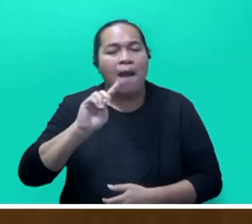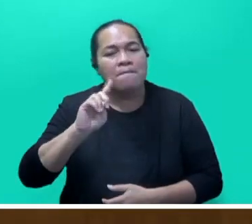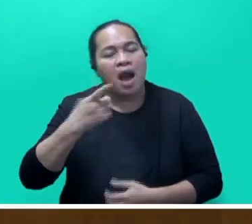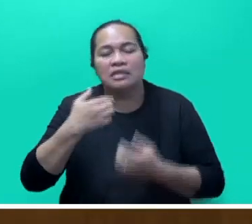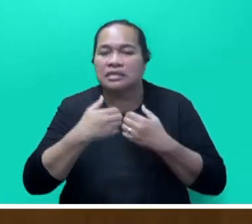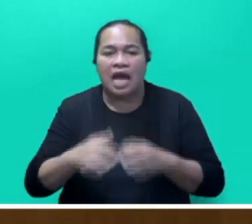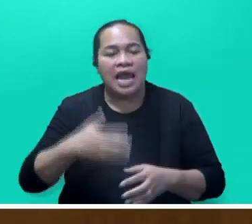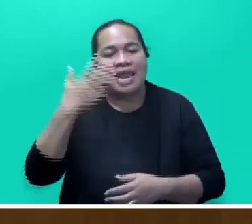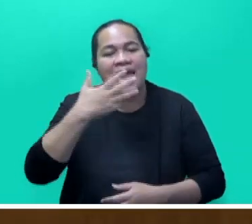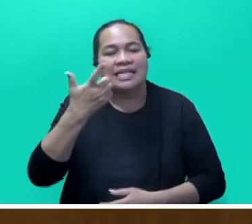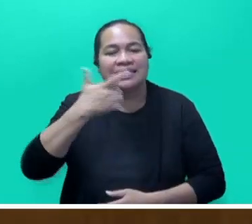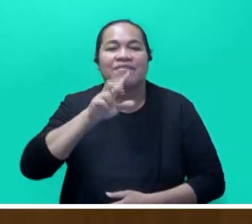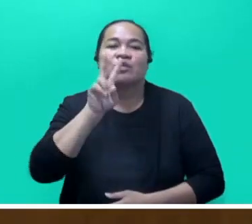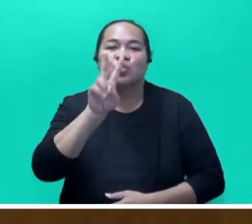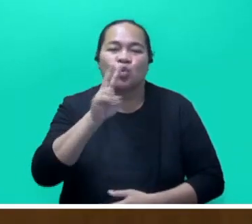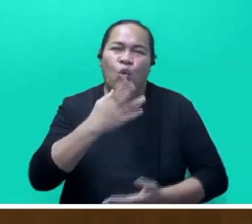began in 1972